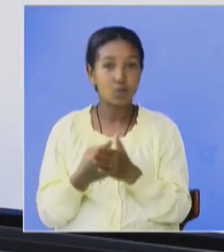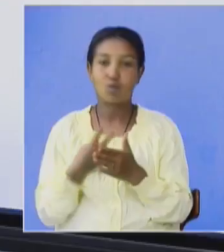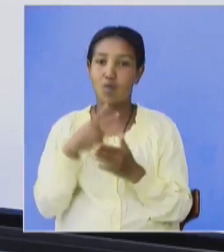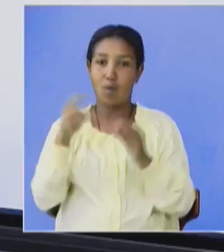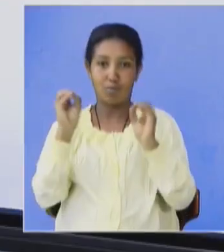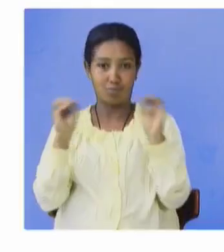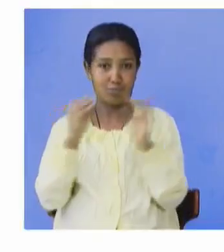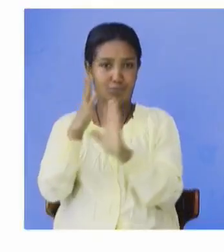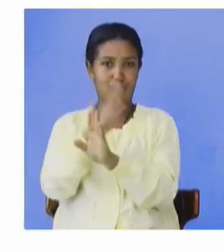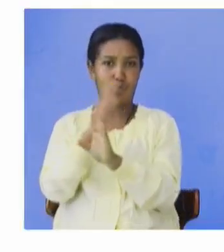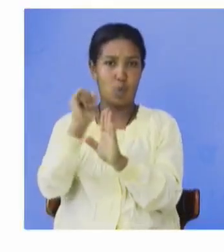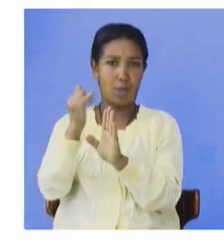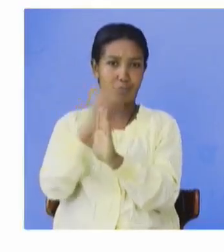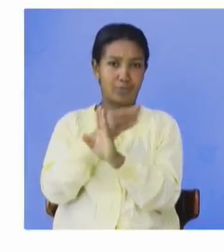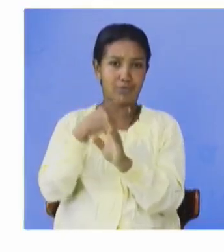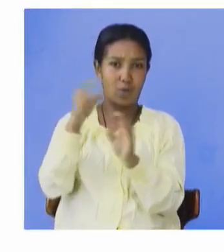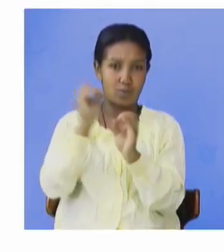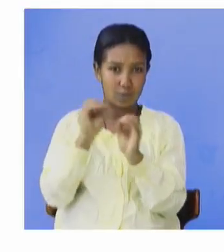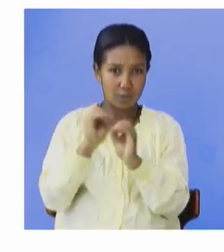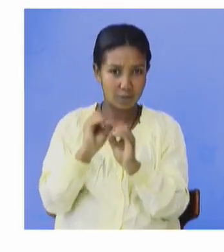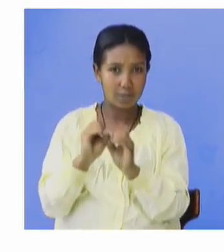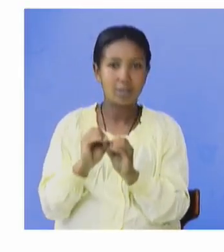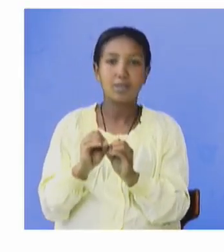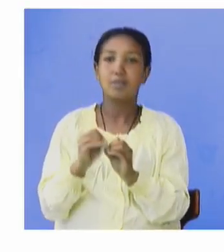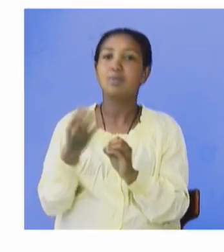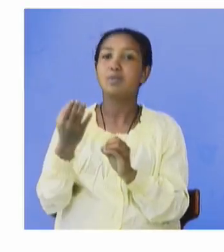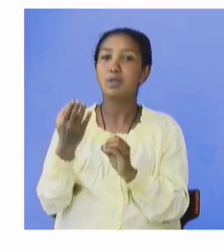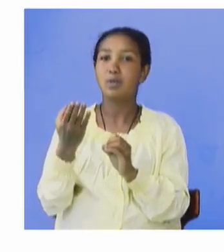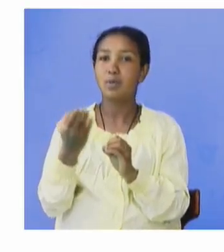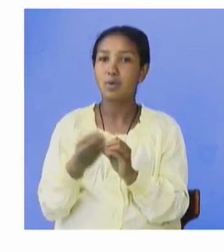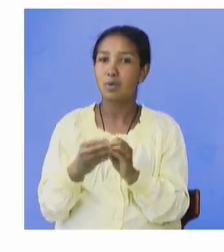vowel before y, so cries.